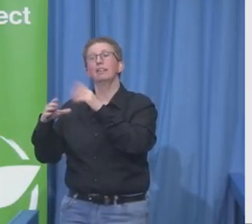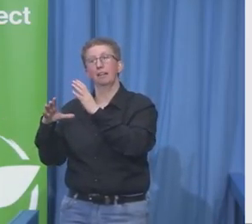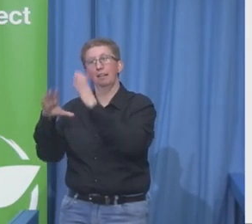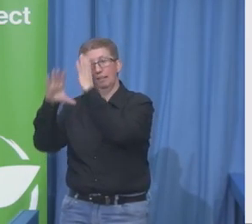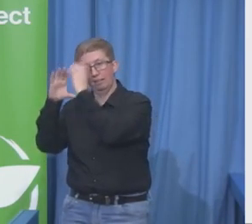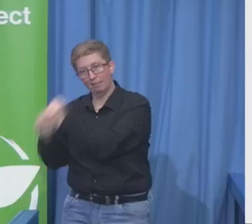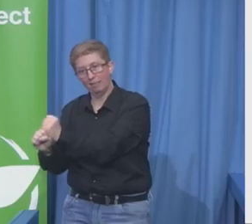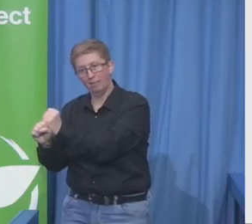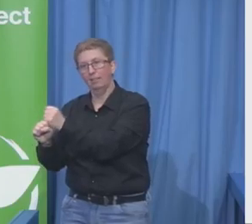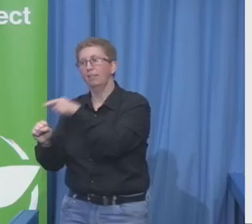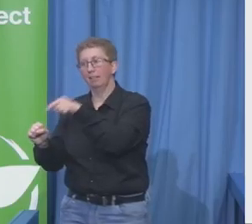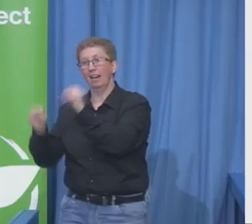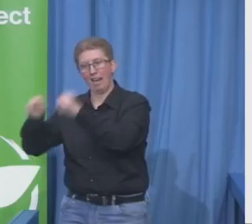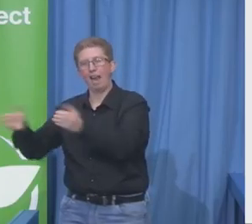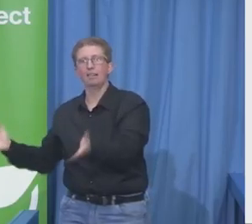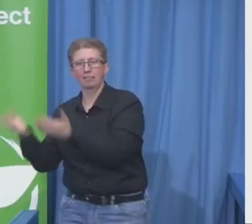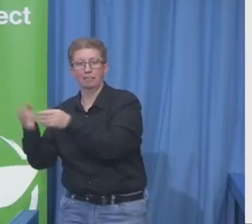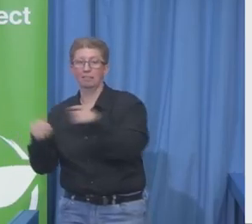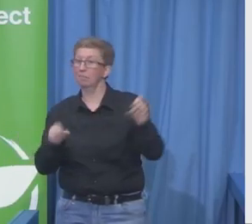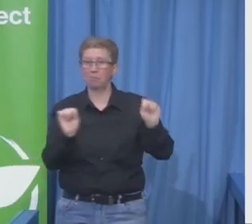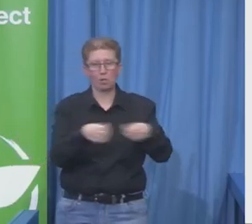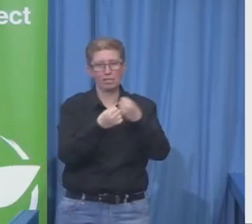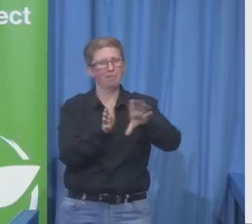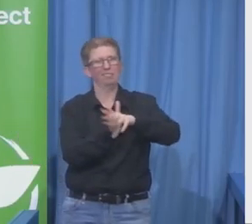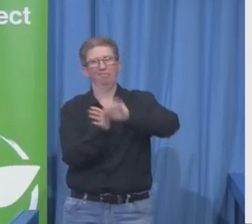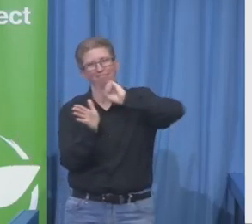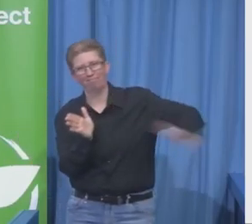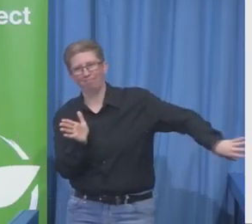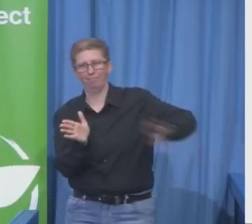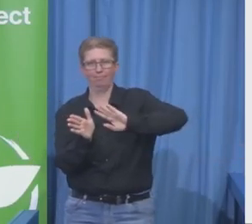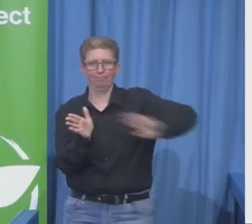knowledge, no other multinational companies in Hungary